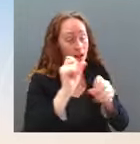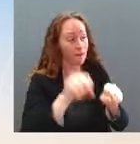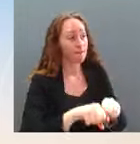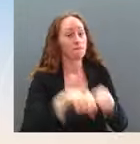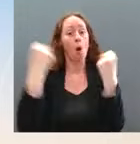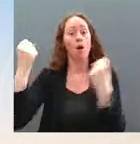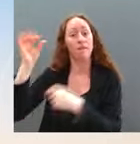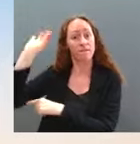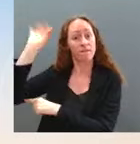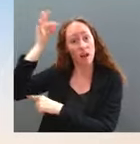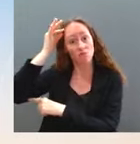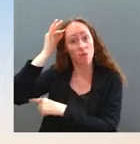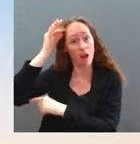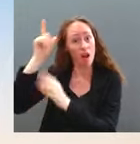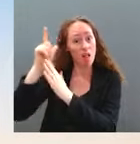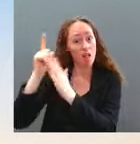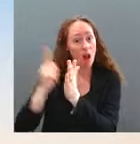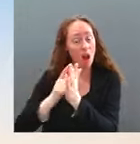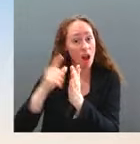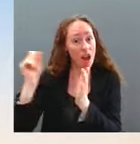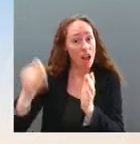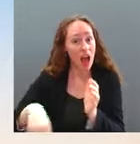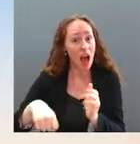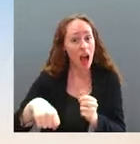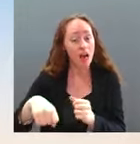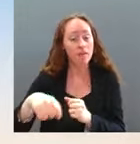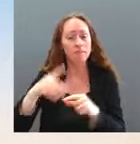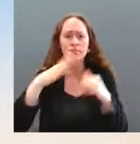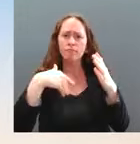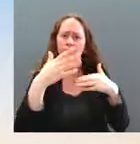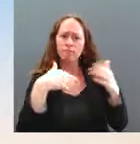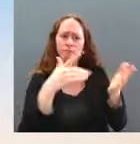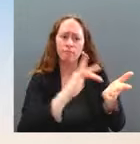healthcare for transgender kids is a best practice and potentially